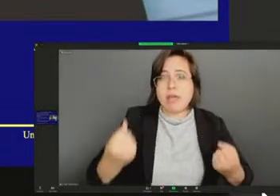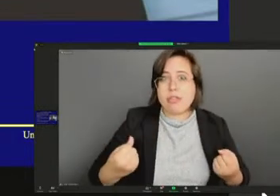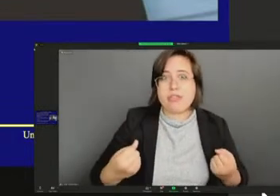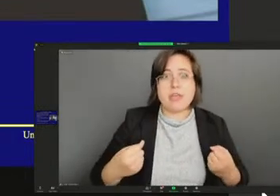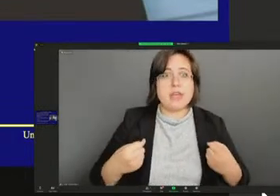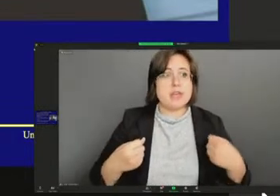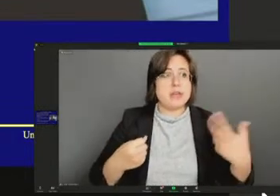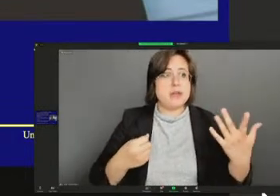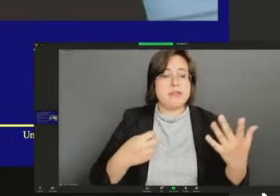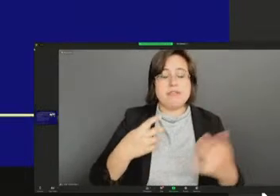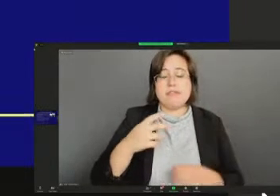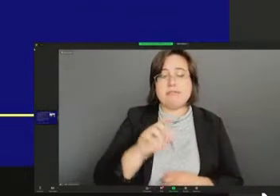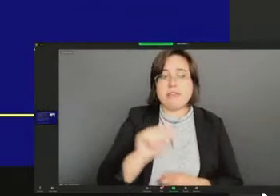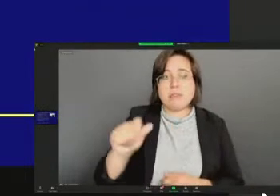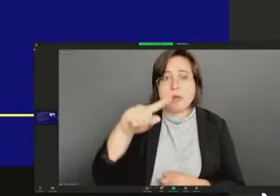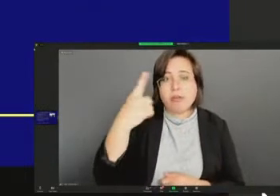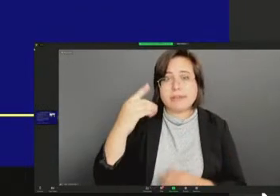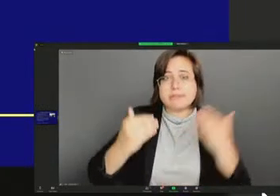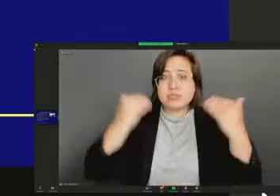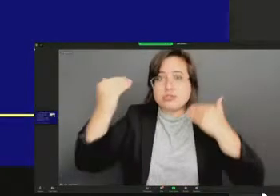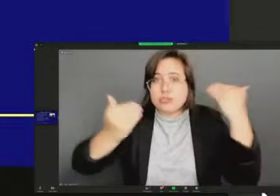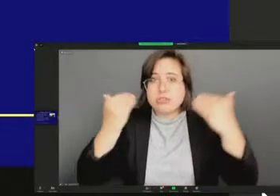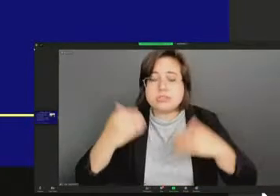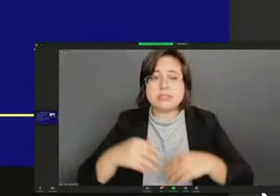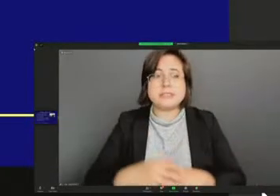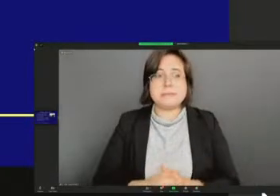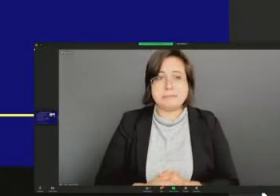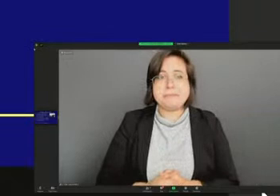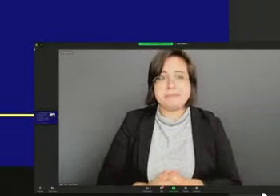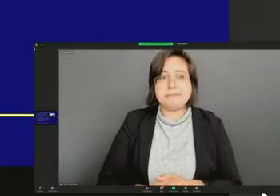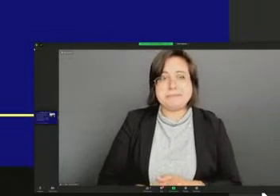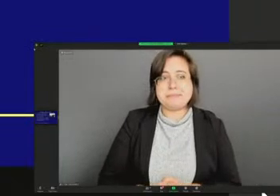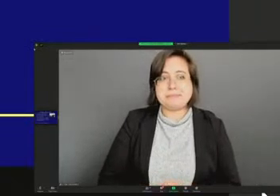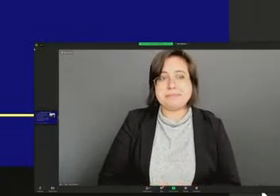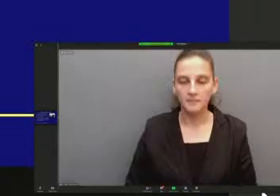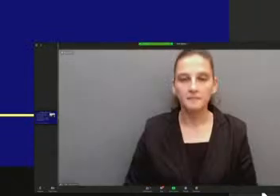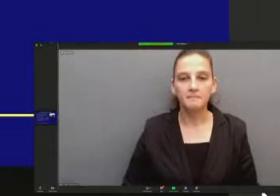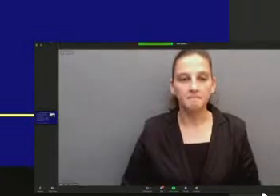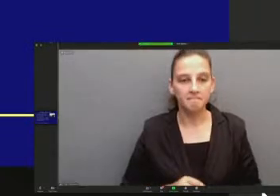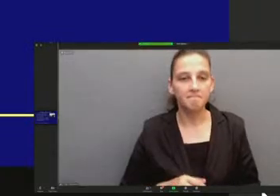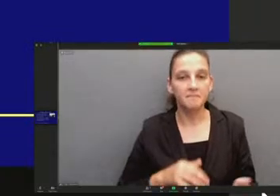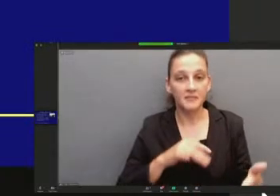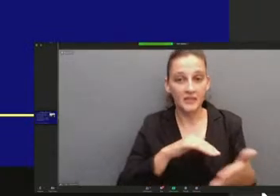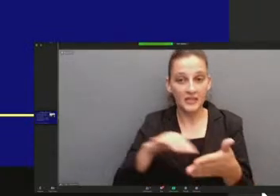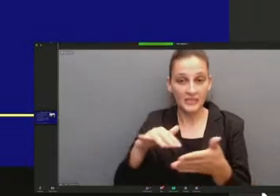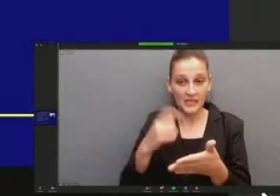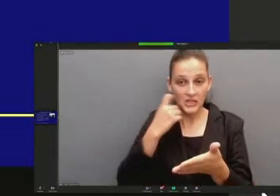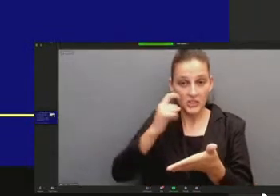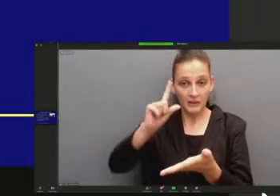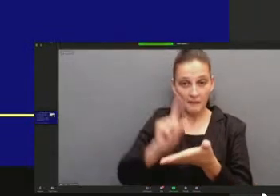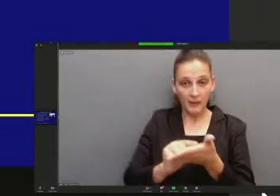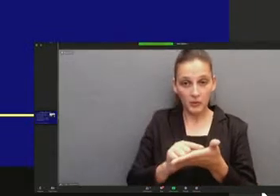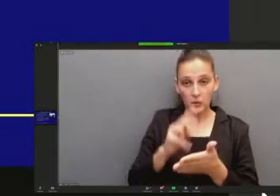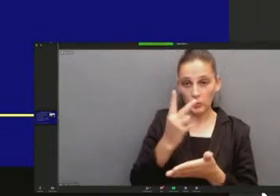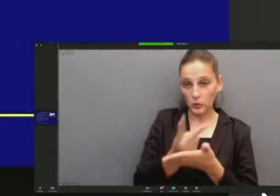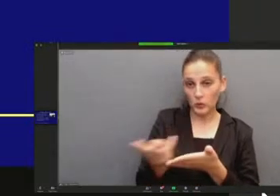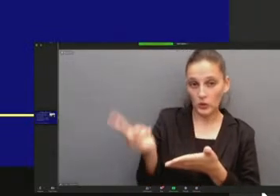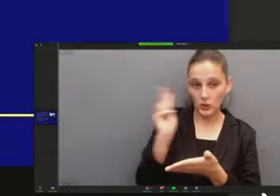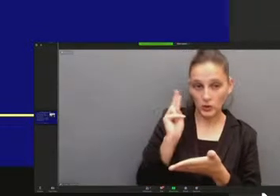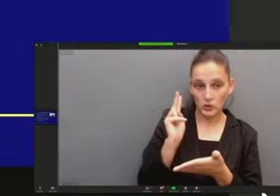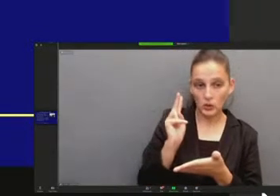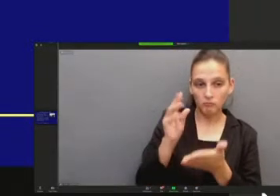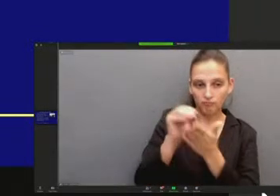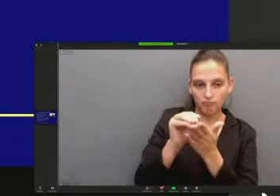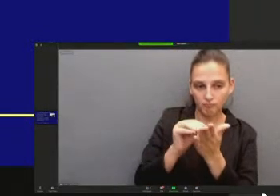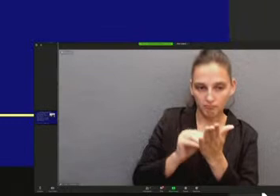of African American adults. A study just published 2 weeks ago documented from the Fragile Family